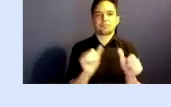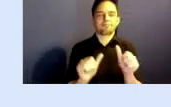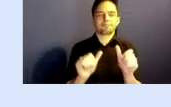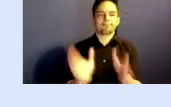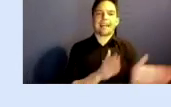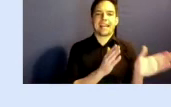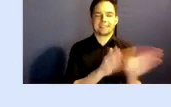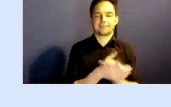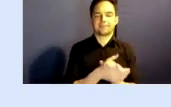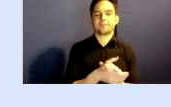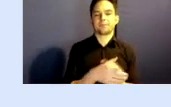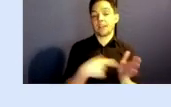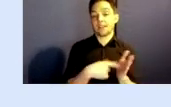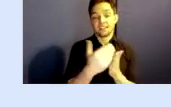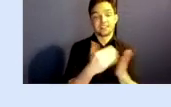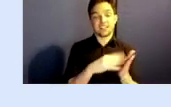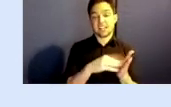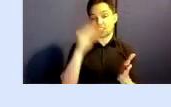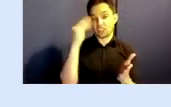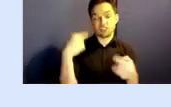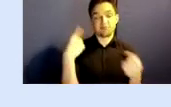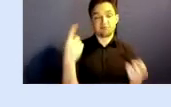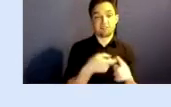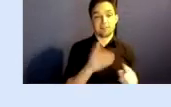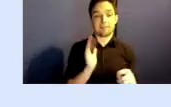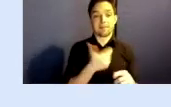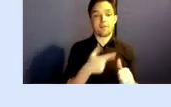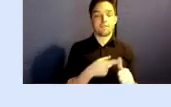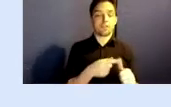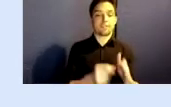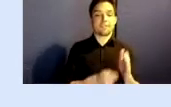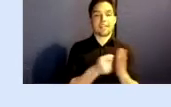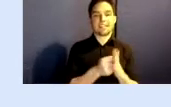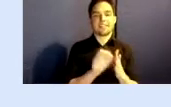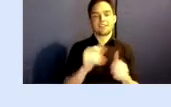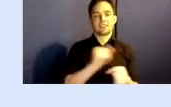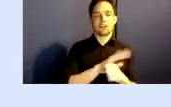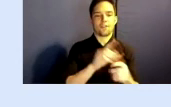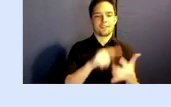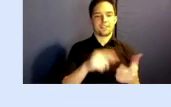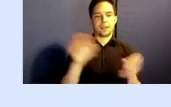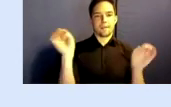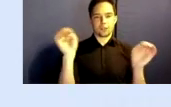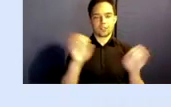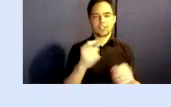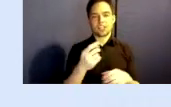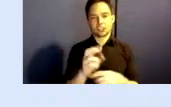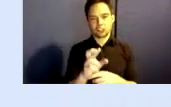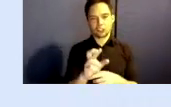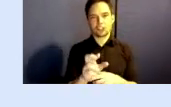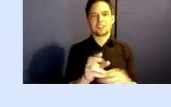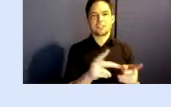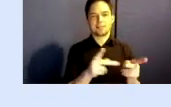is really a lesson learned from our first phase of COVID, that these emergency shelters, detention centers really